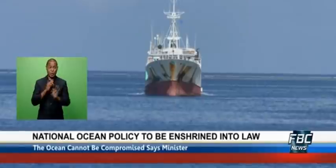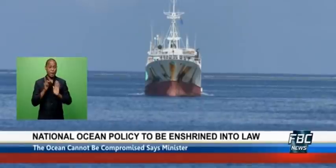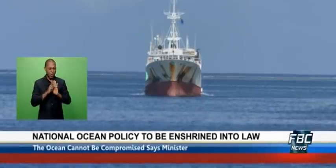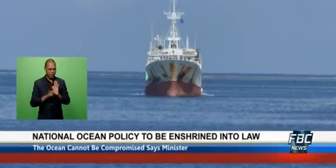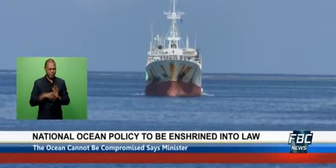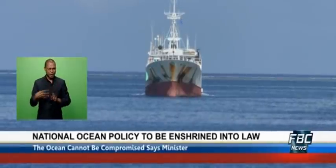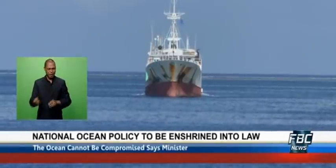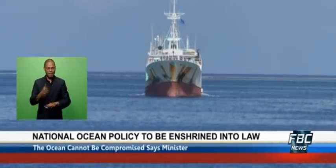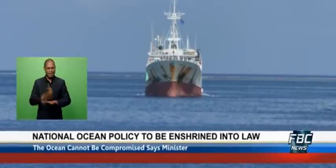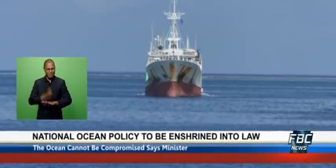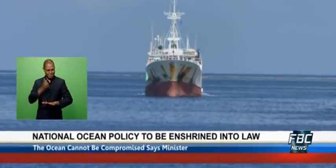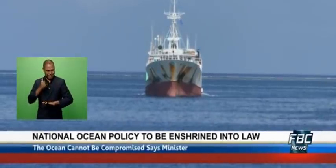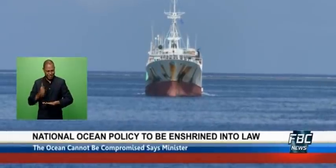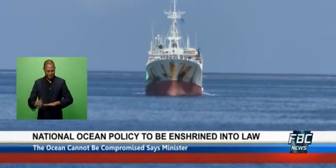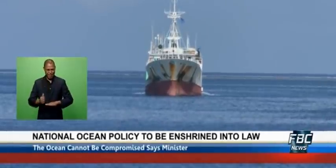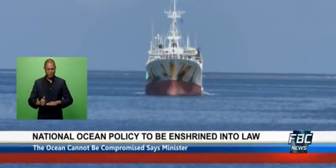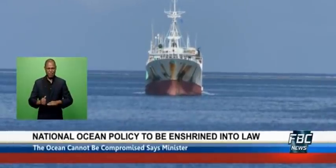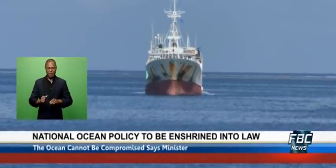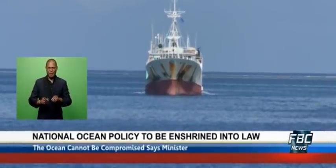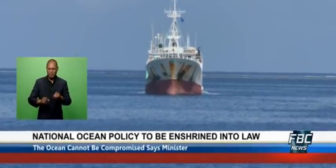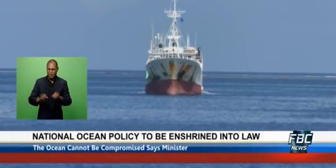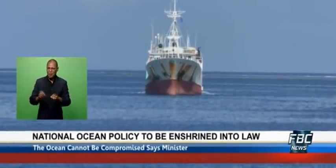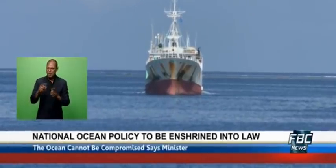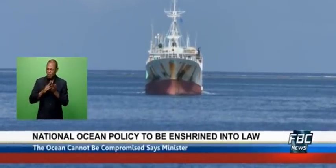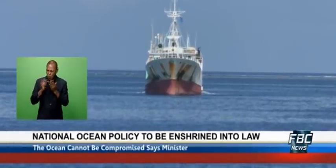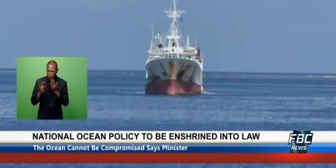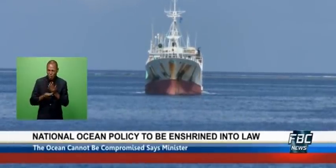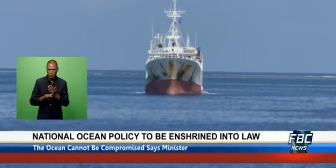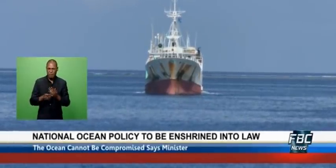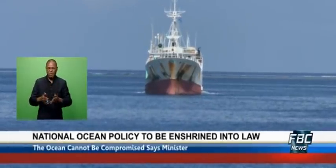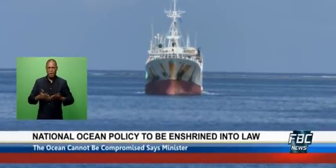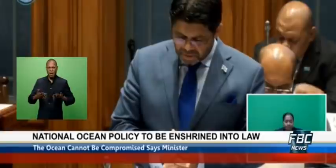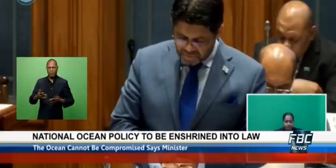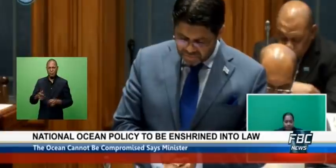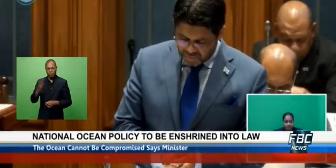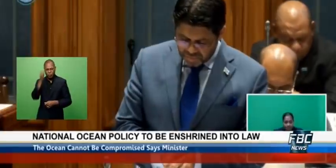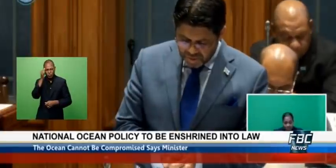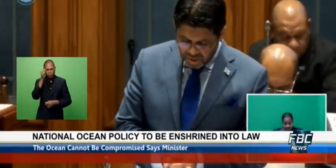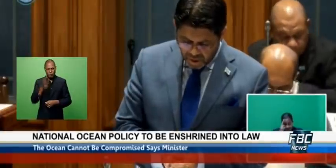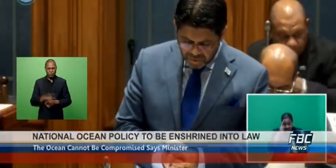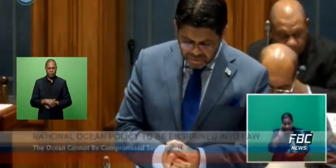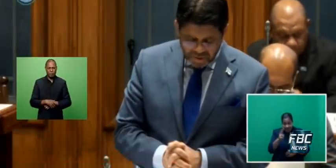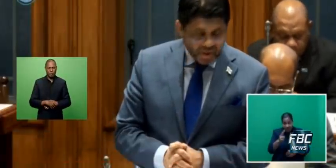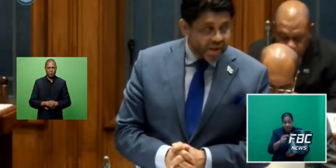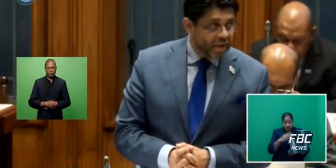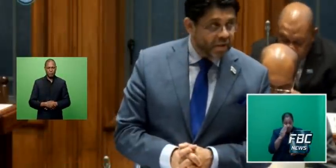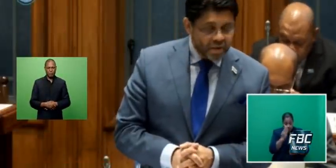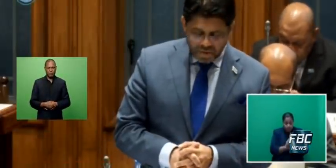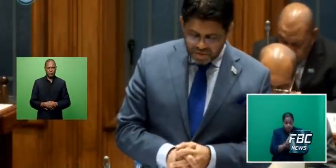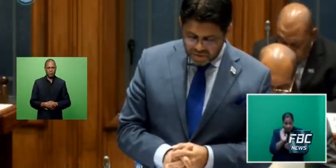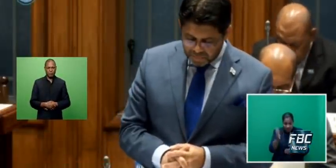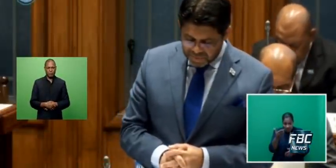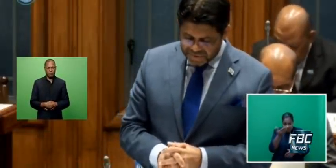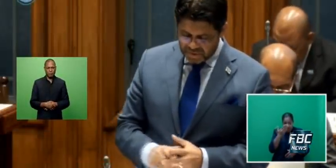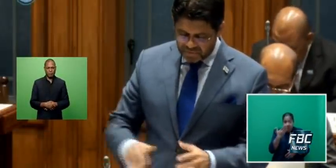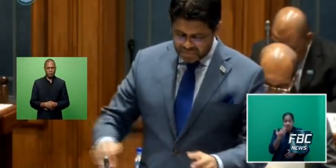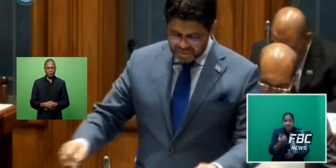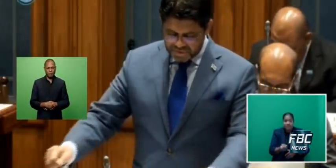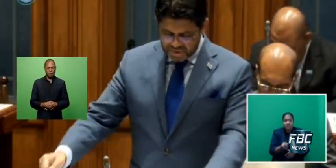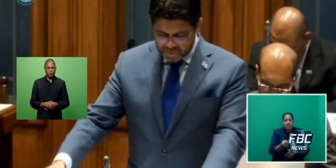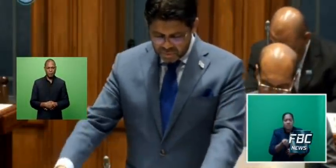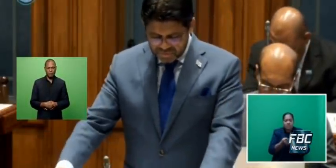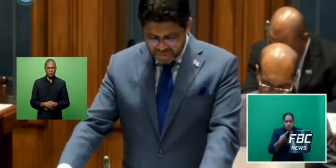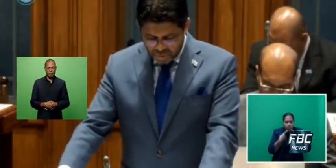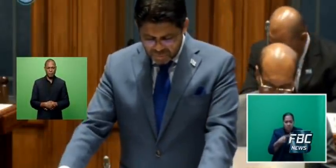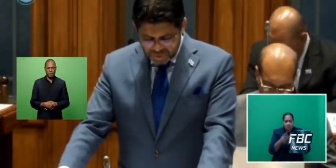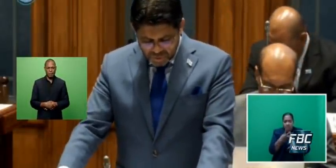in recognizing the complexities of our ocean sector. The two flagship outcomes of NOP are to declare 30% of